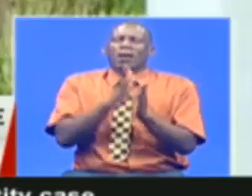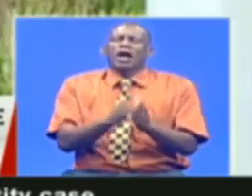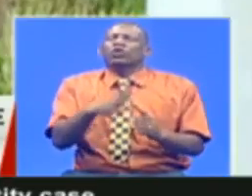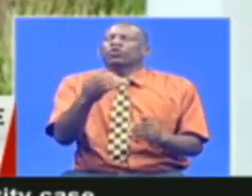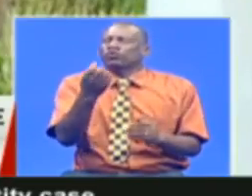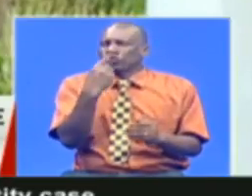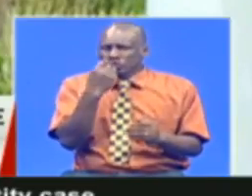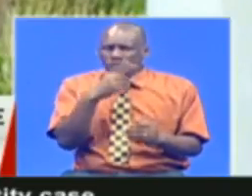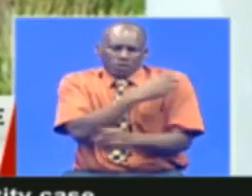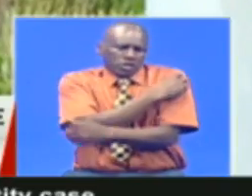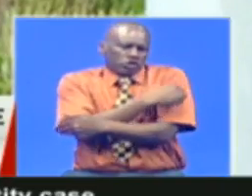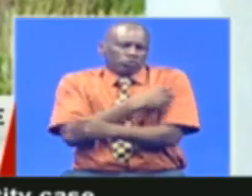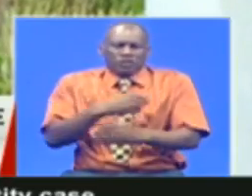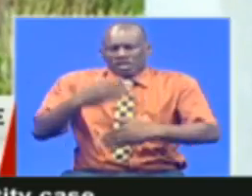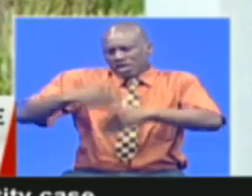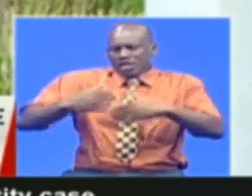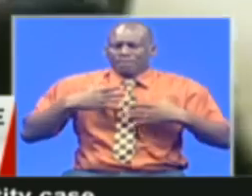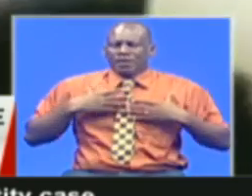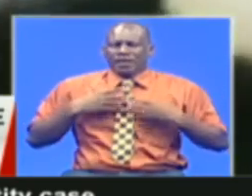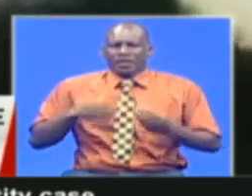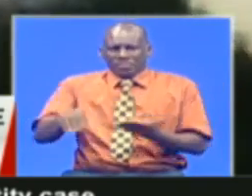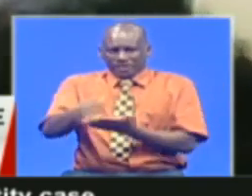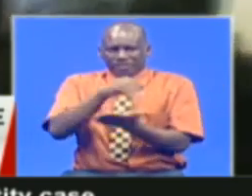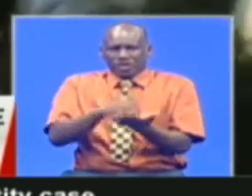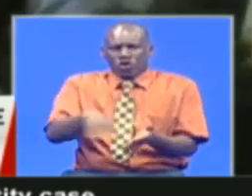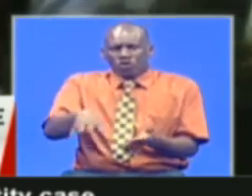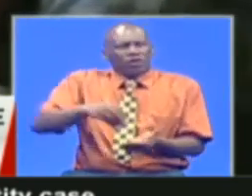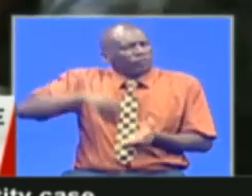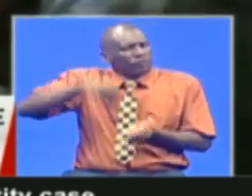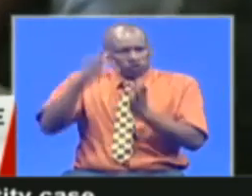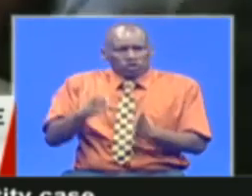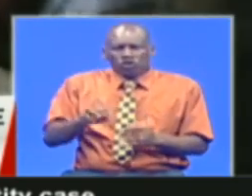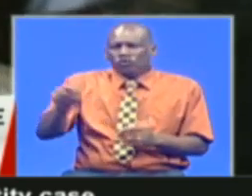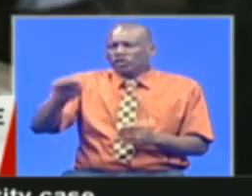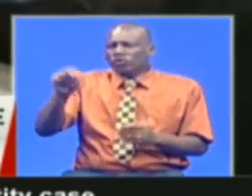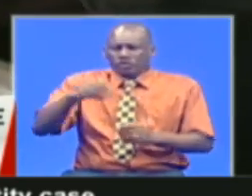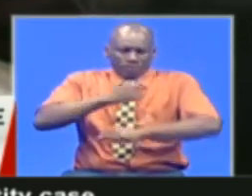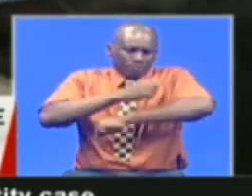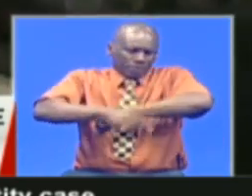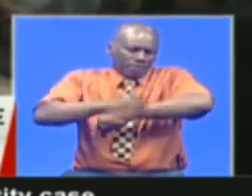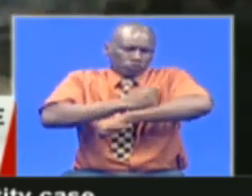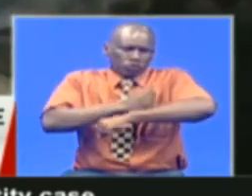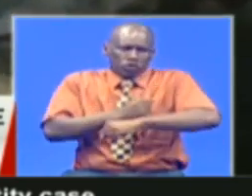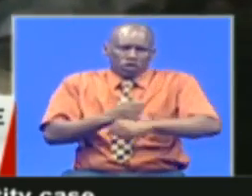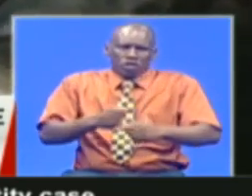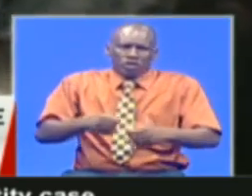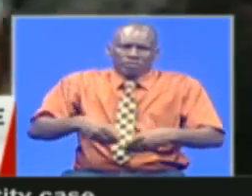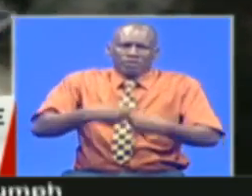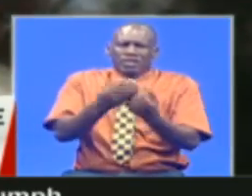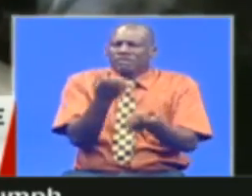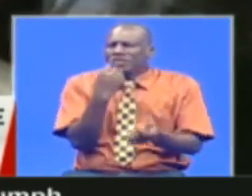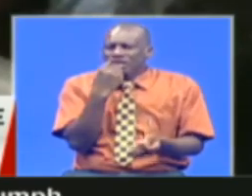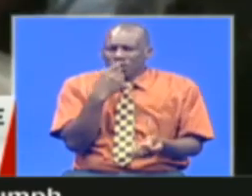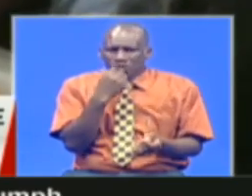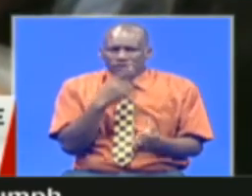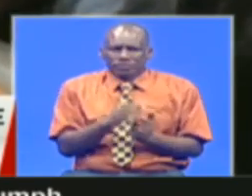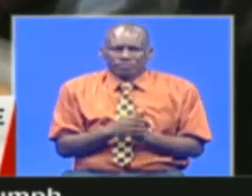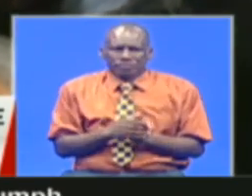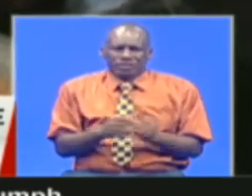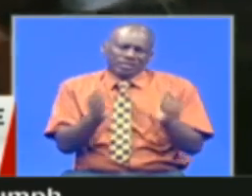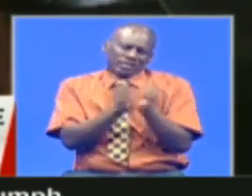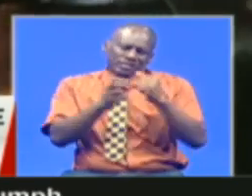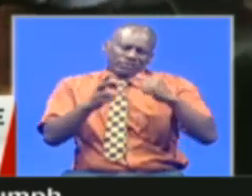medication. At a nearby health facility, we found pupils of Nyalunya Primary School collecting antibiotics. 17